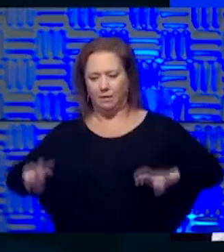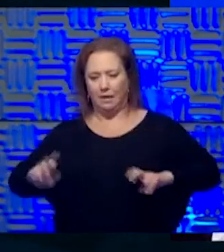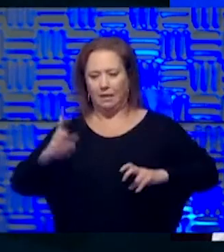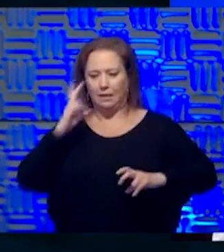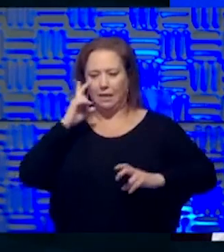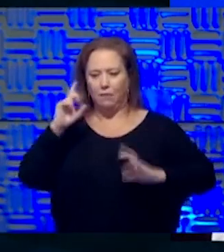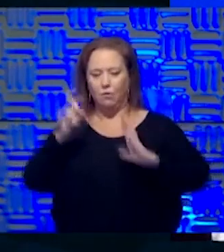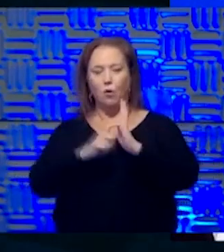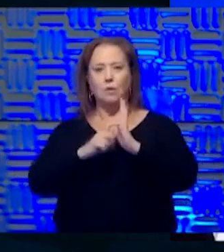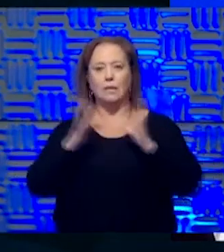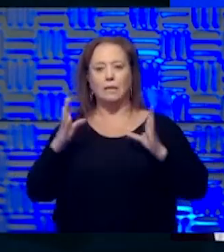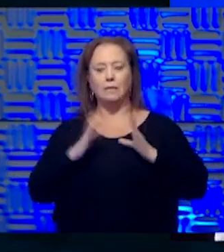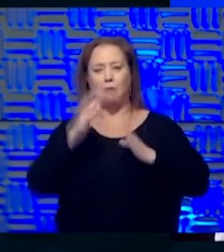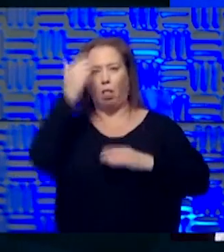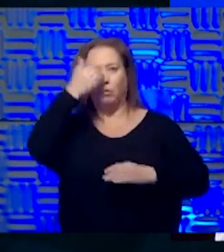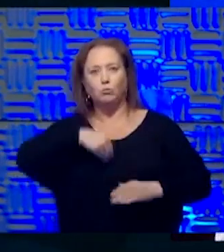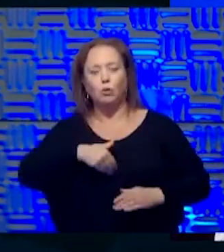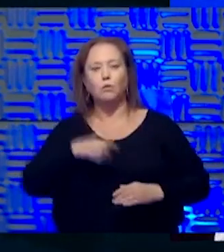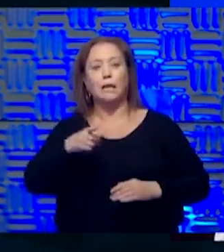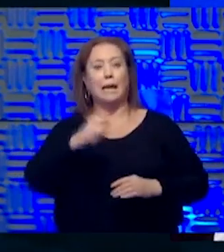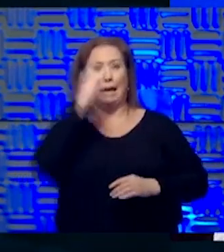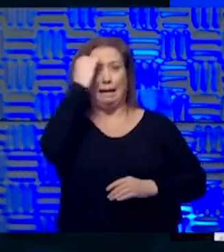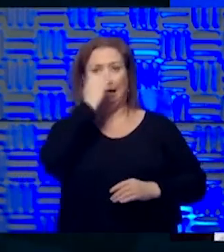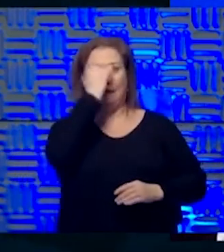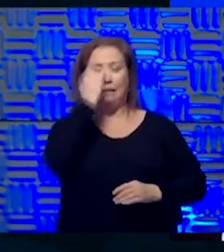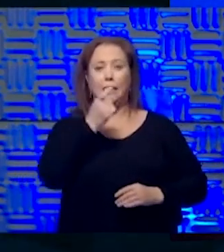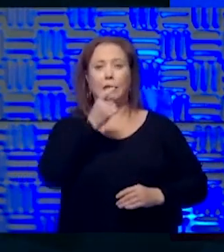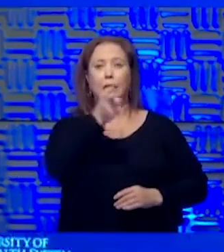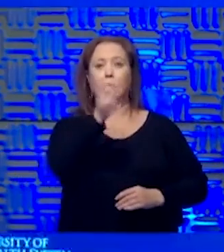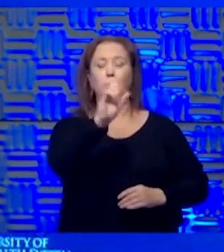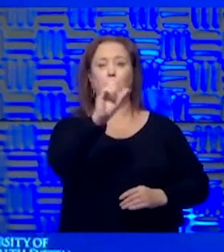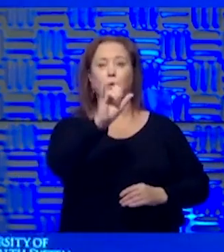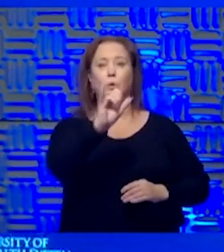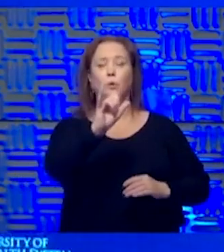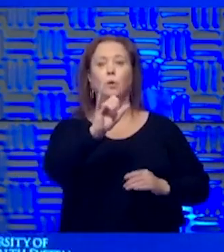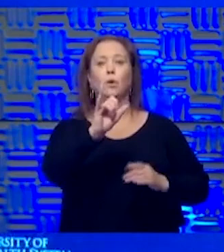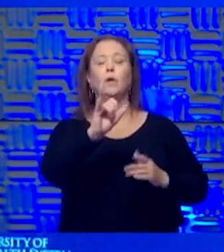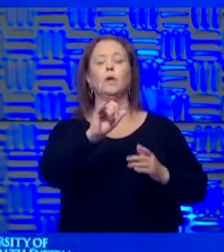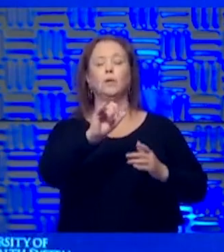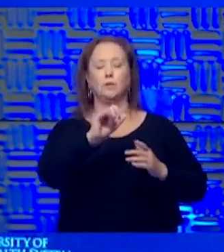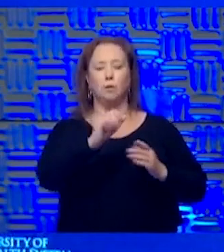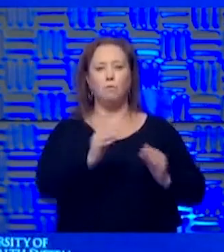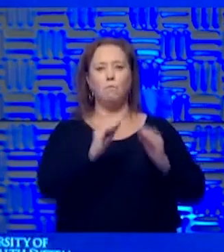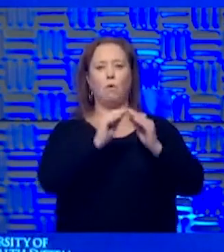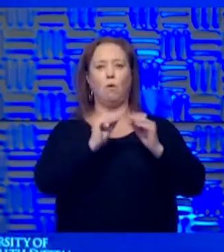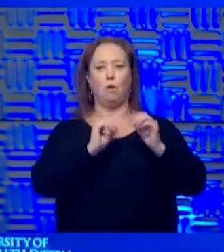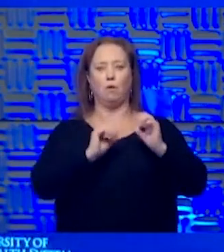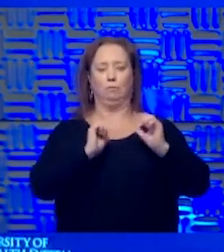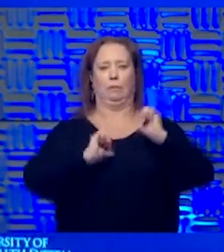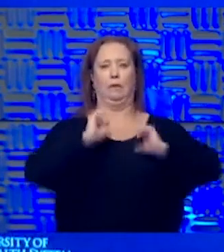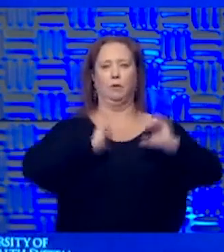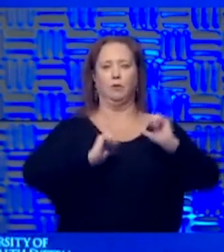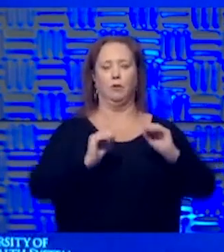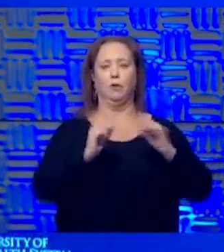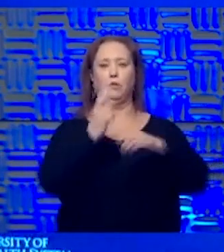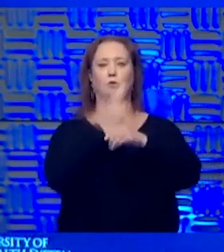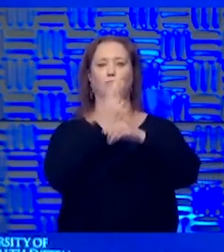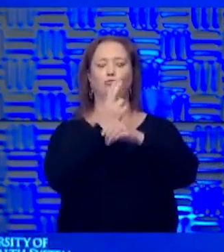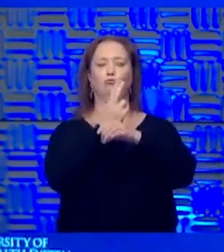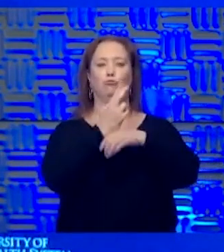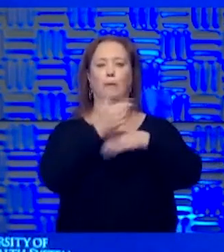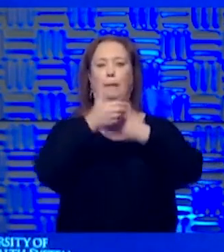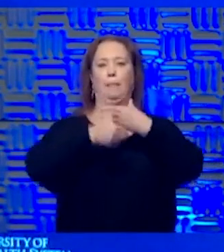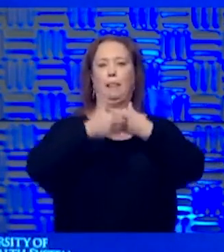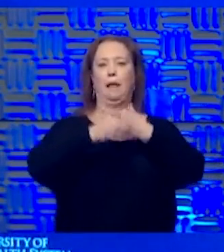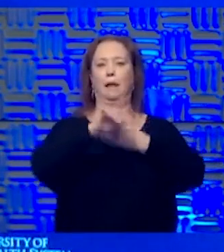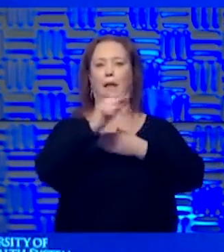and like, wait a minute, and they saw it and they were seeing it in Italy as well, and kind of steered us into using more aggressively anticoagulation or blood thinners to try and help address